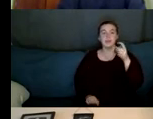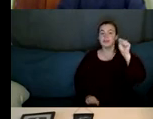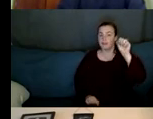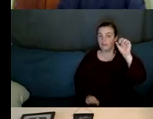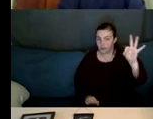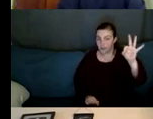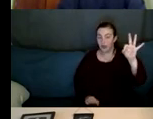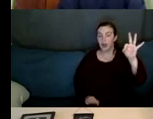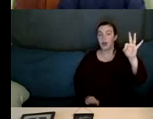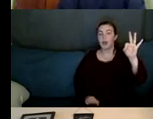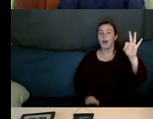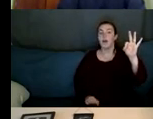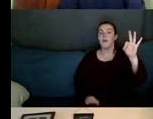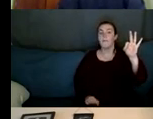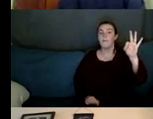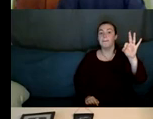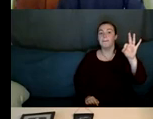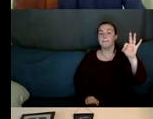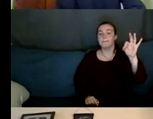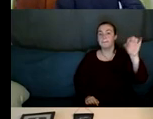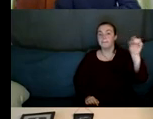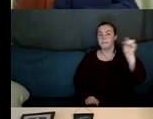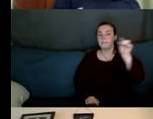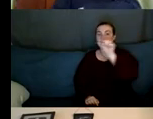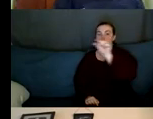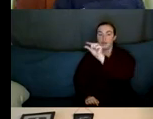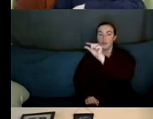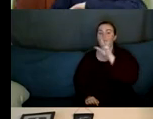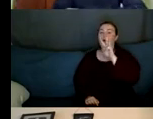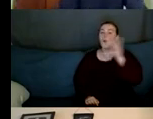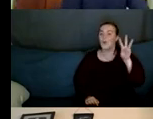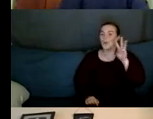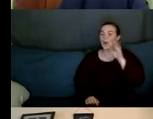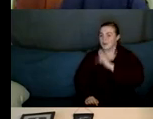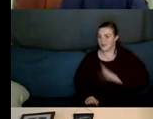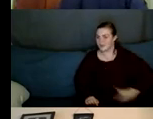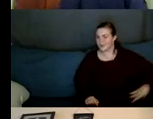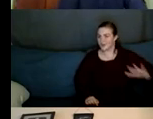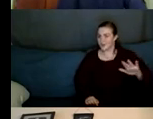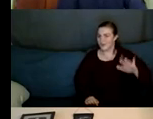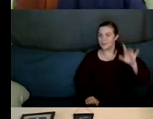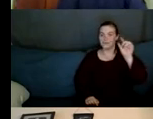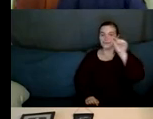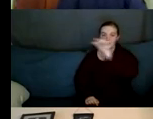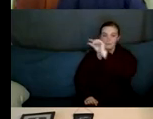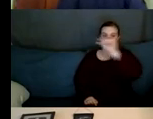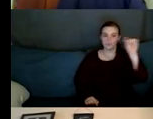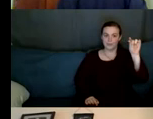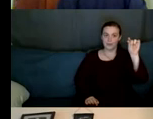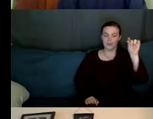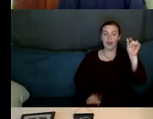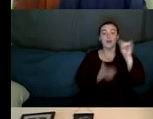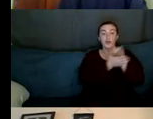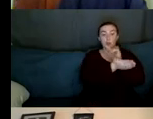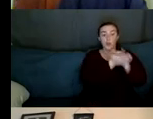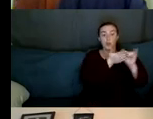here standing in for our West Coast kingdoms. There's lots of them. We have New York standing in for